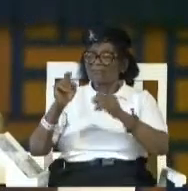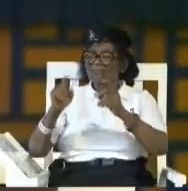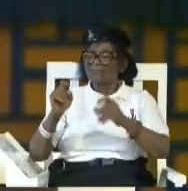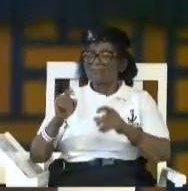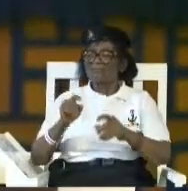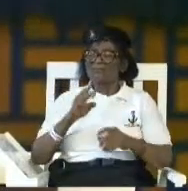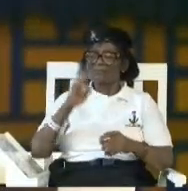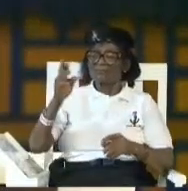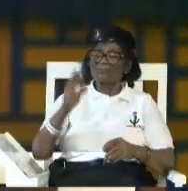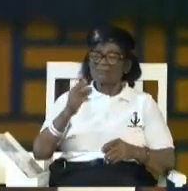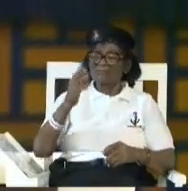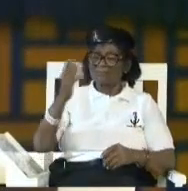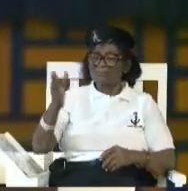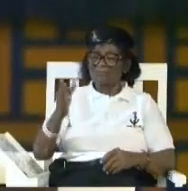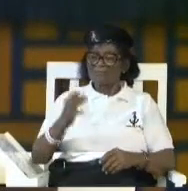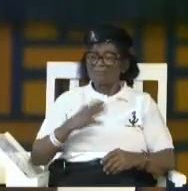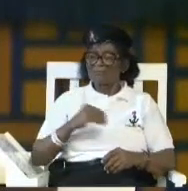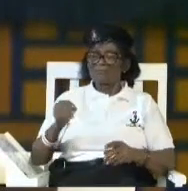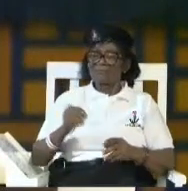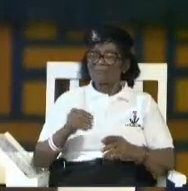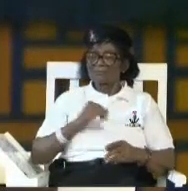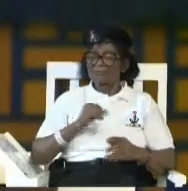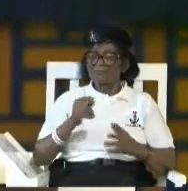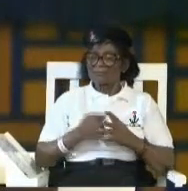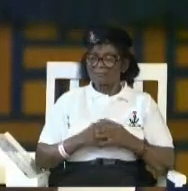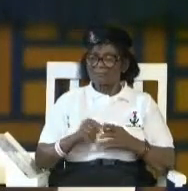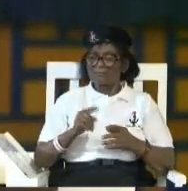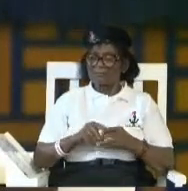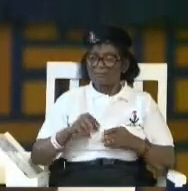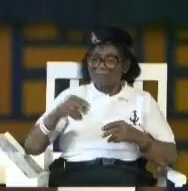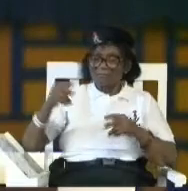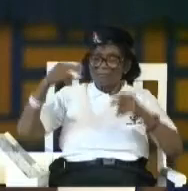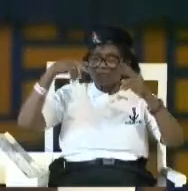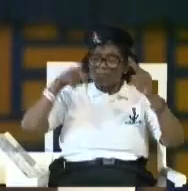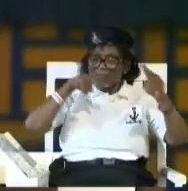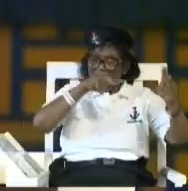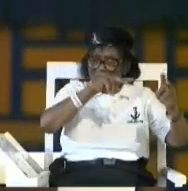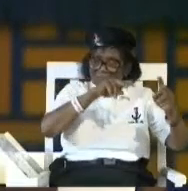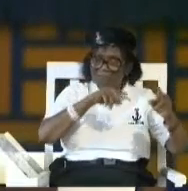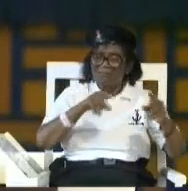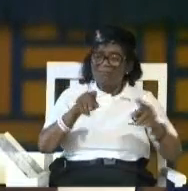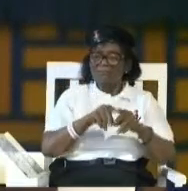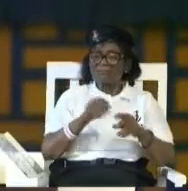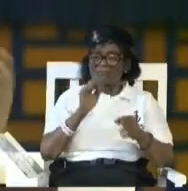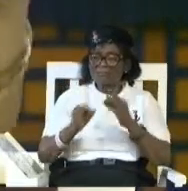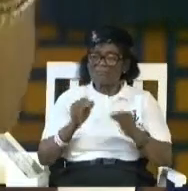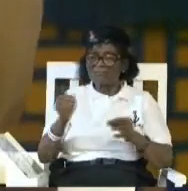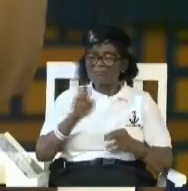And I began to watch as if we were watching a video.